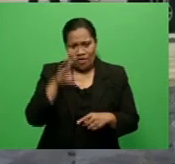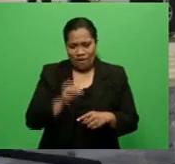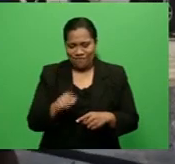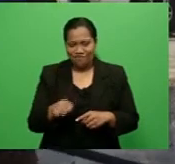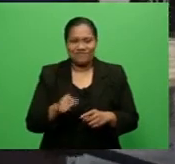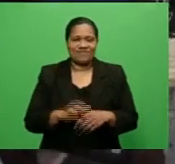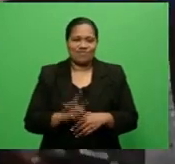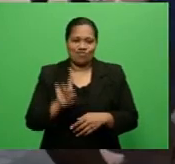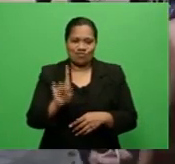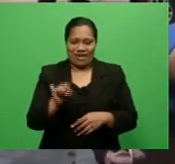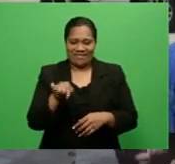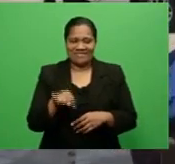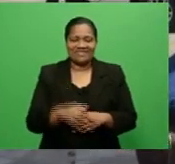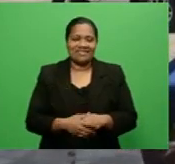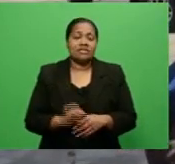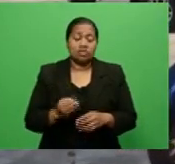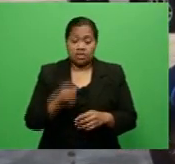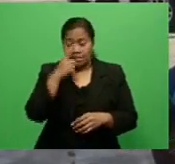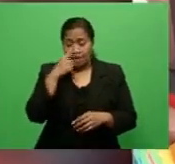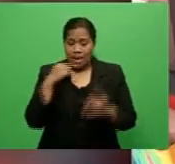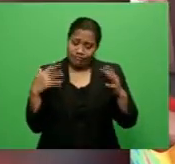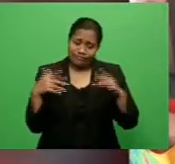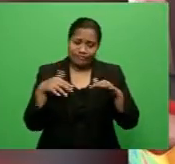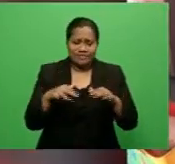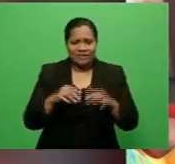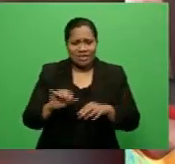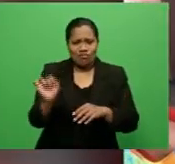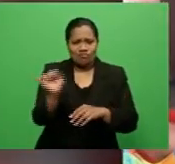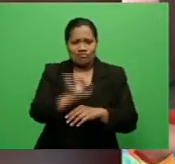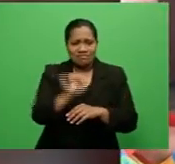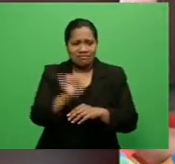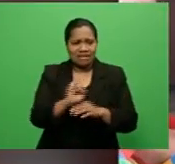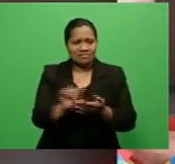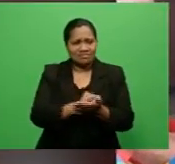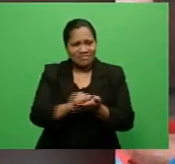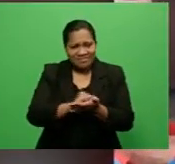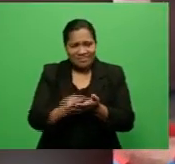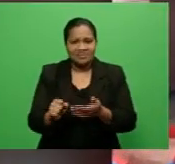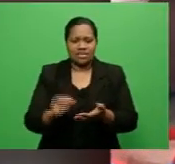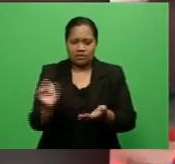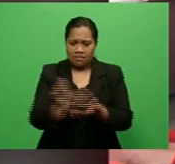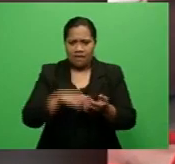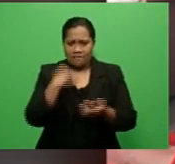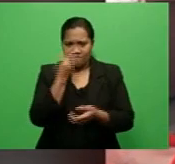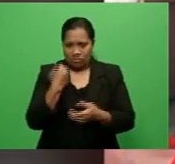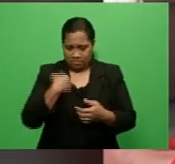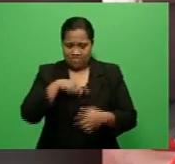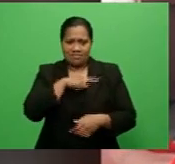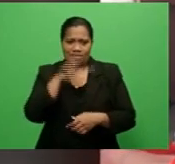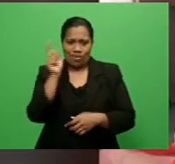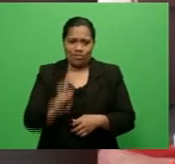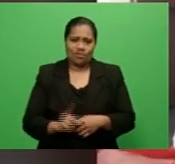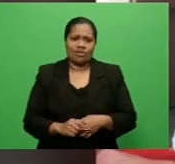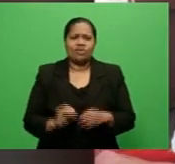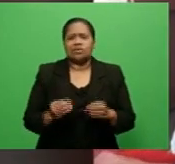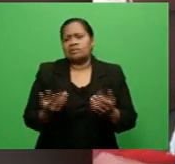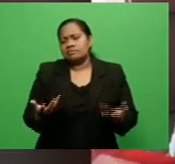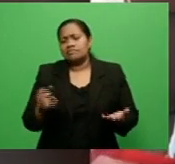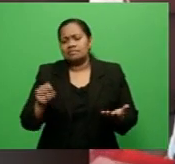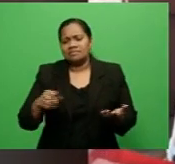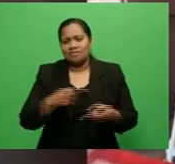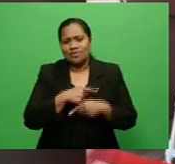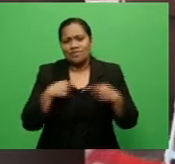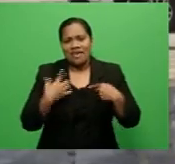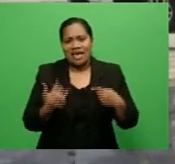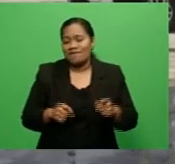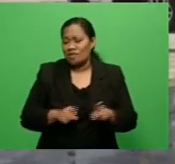People have come in numbers to get their car washed and to buy food from us today. And yeah, we have mostly